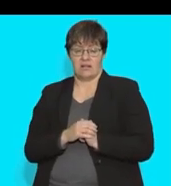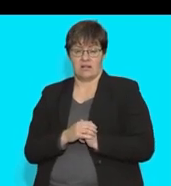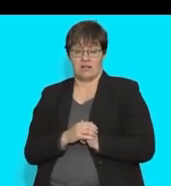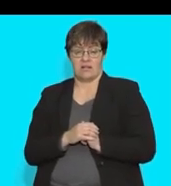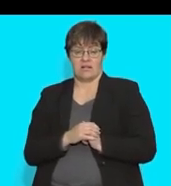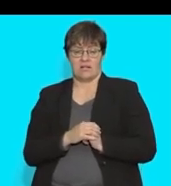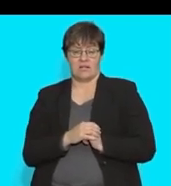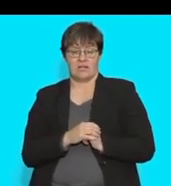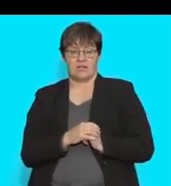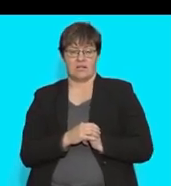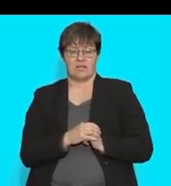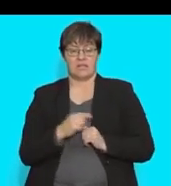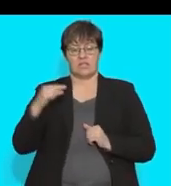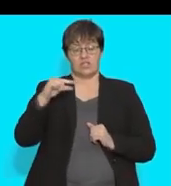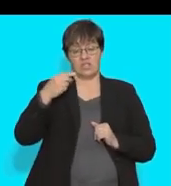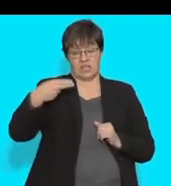to